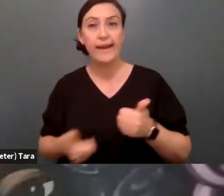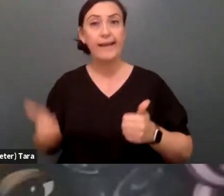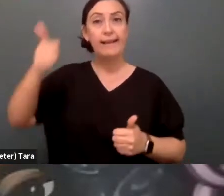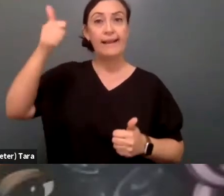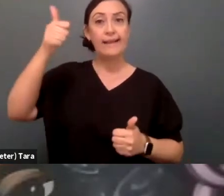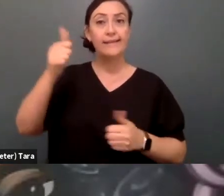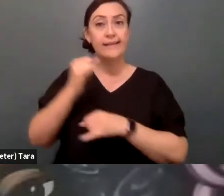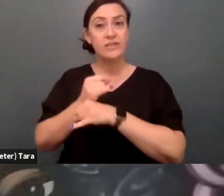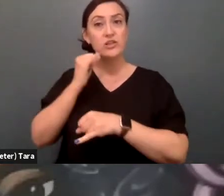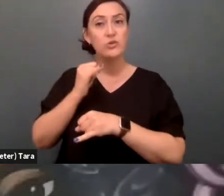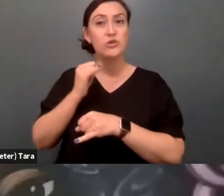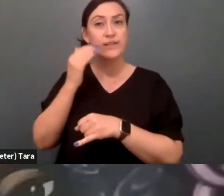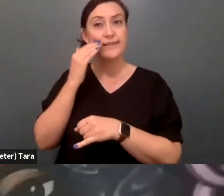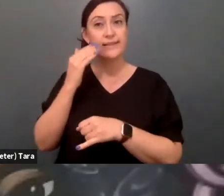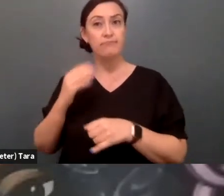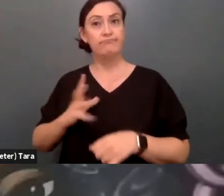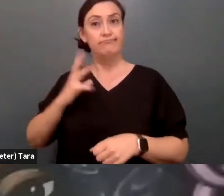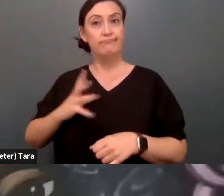my entire life,